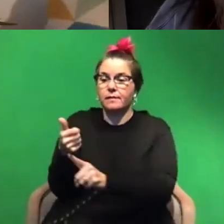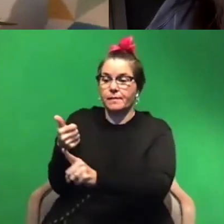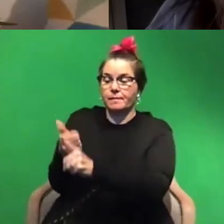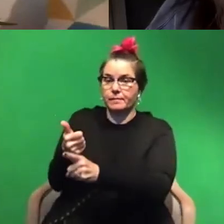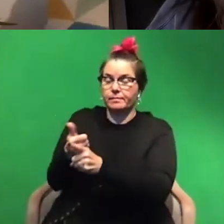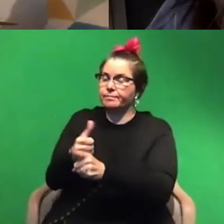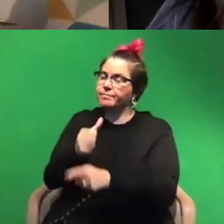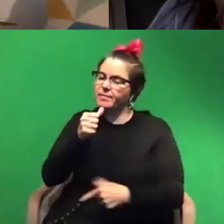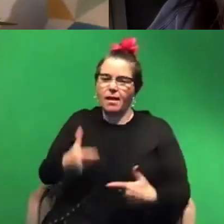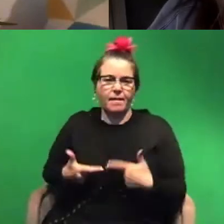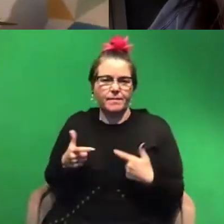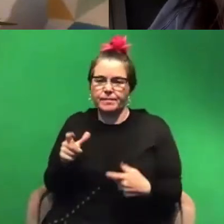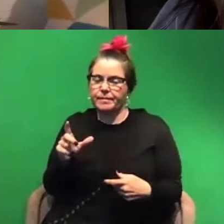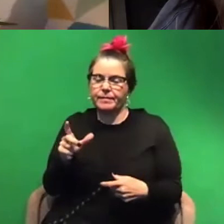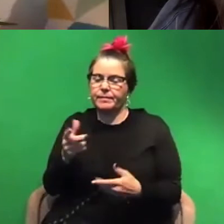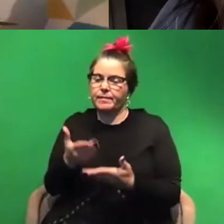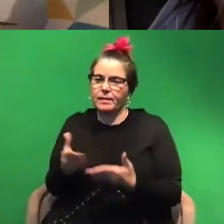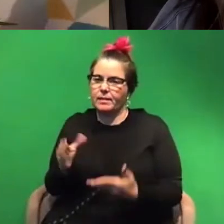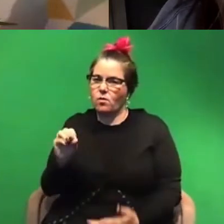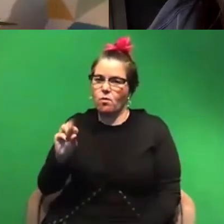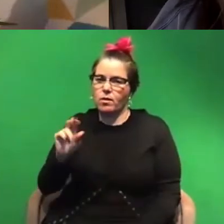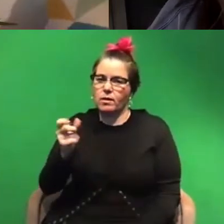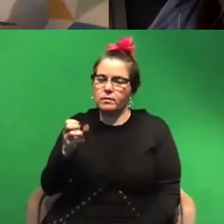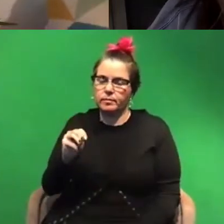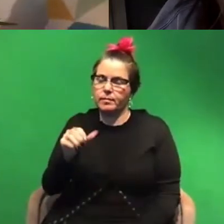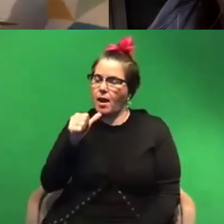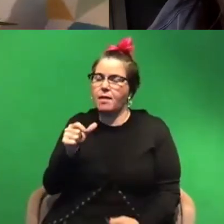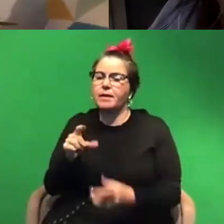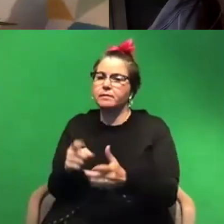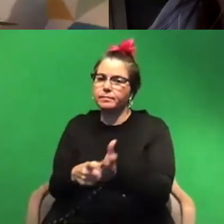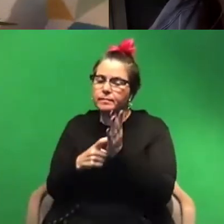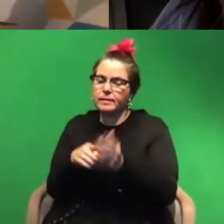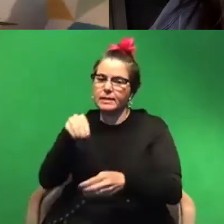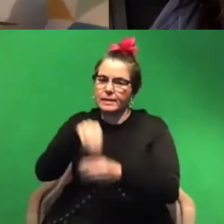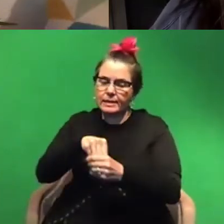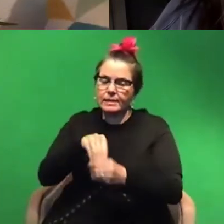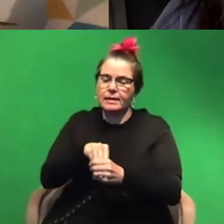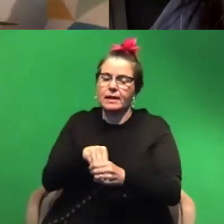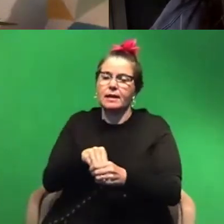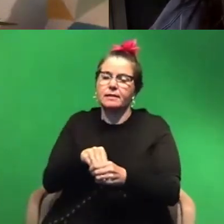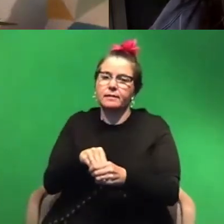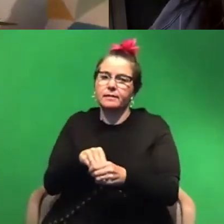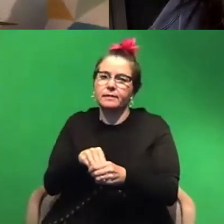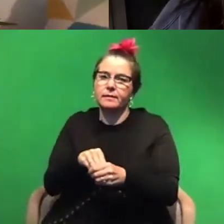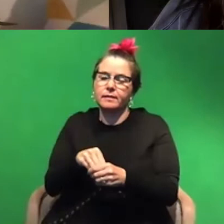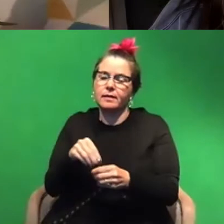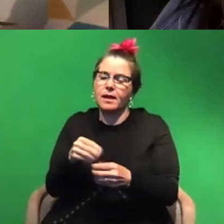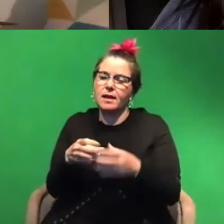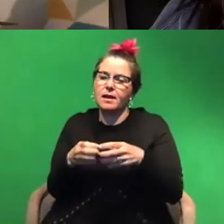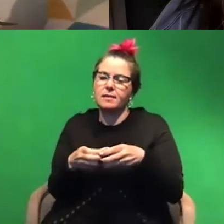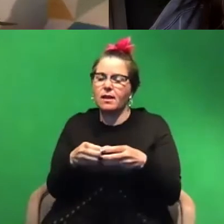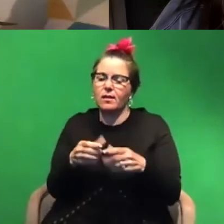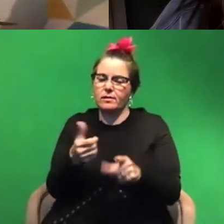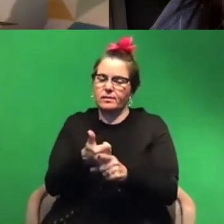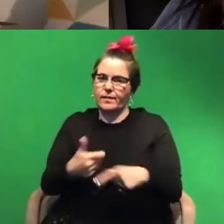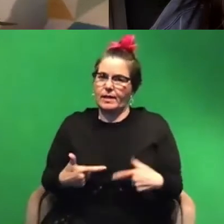not living organisms because they need to be inside a cell that's living